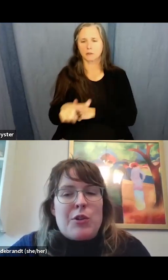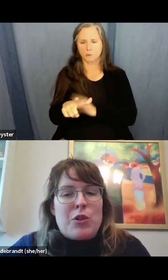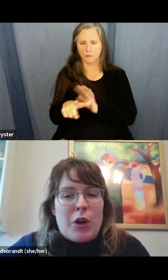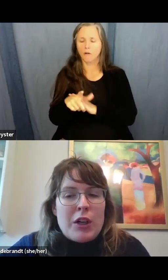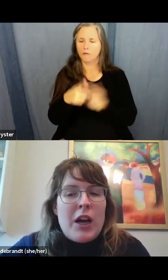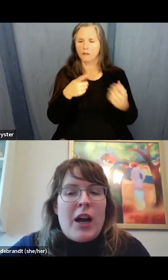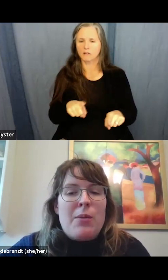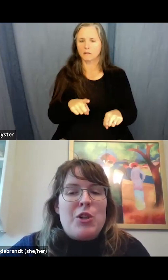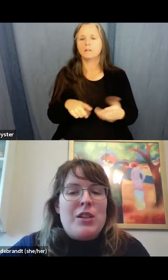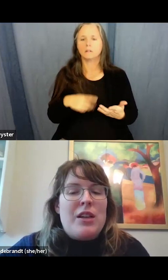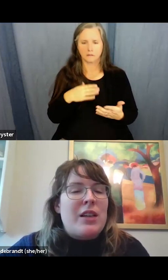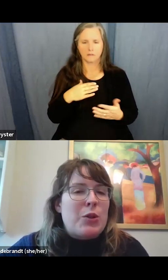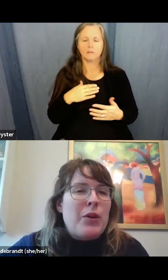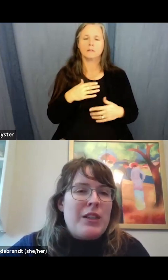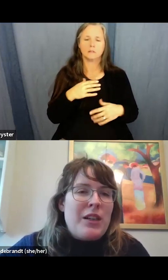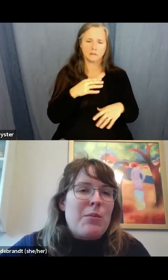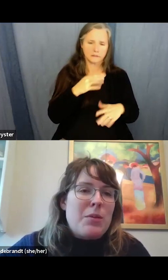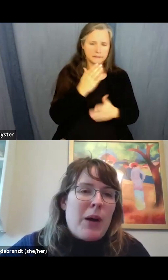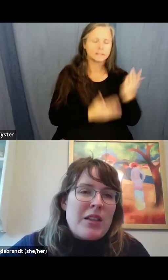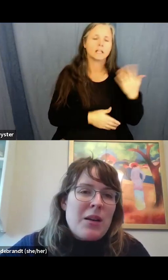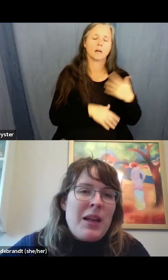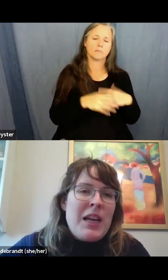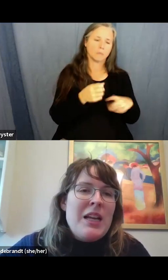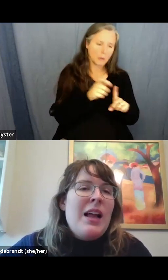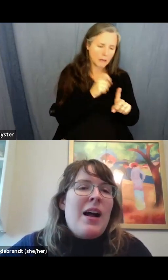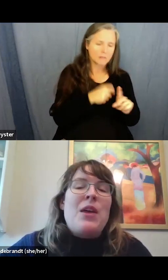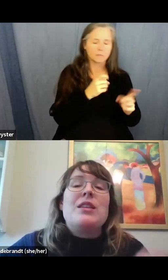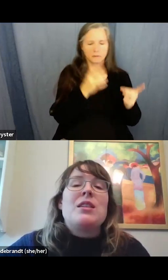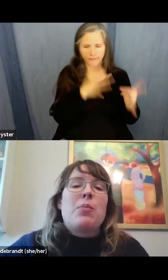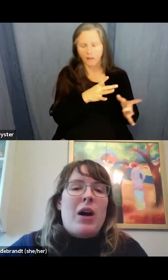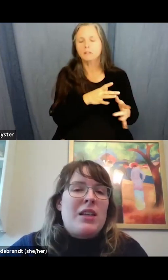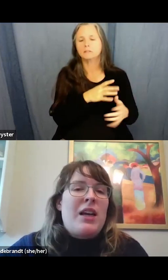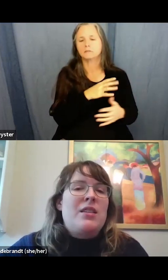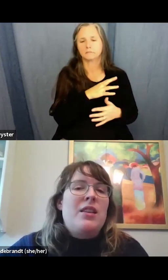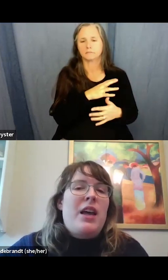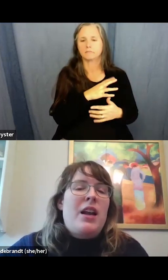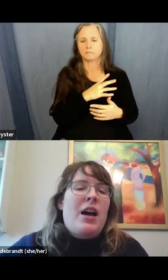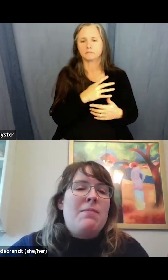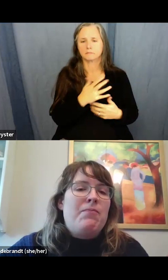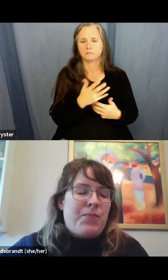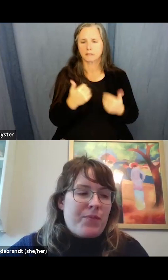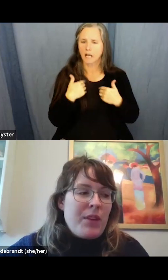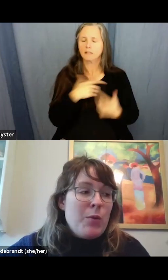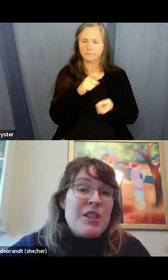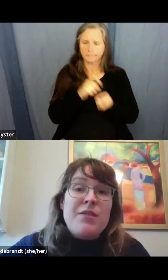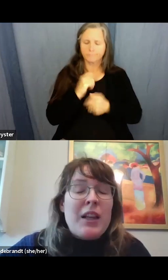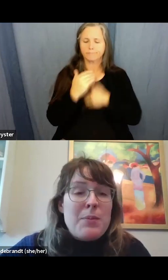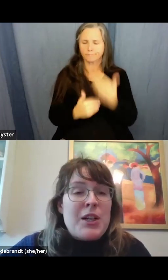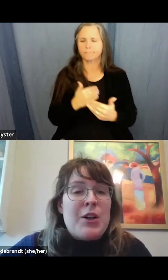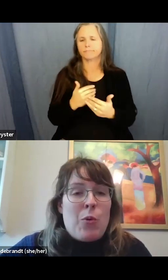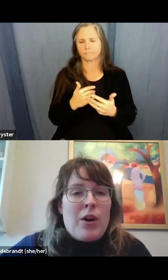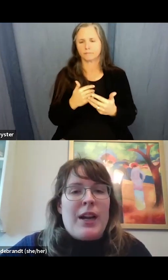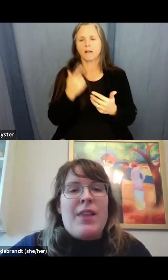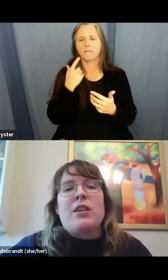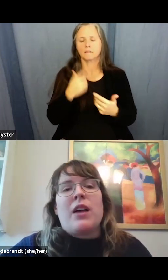process called SIRC, which is a Sexual Incident Response Committee. And this is a process that was developed